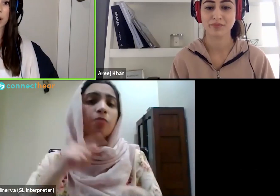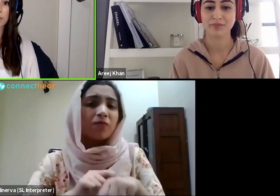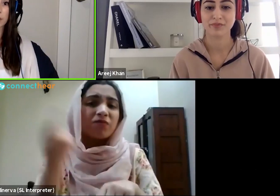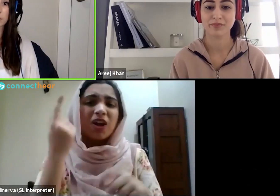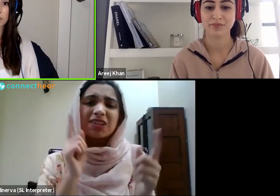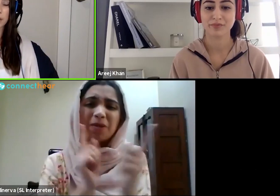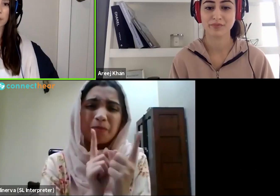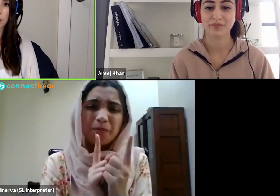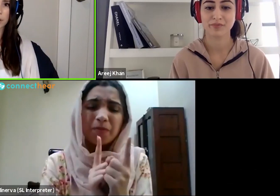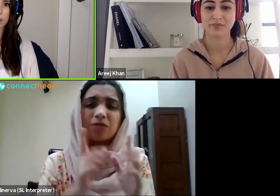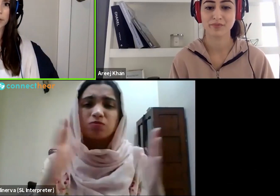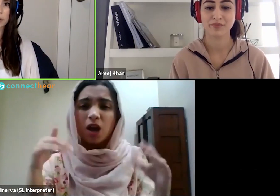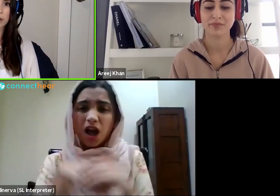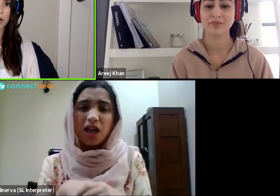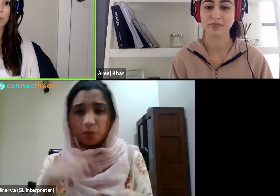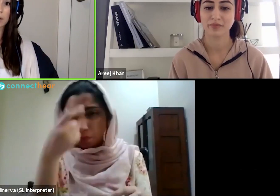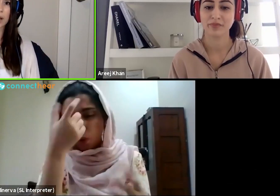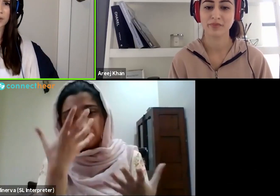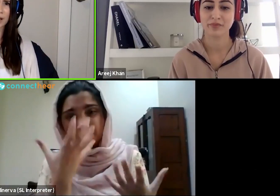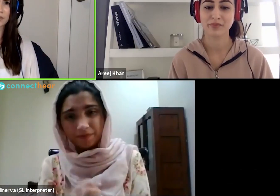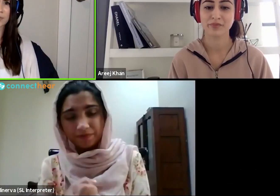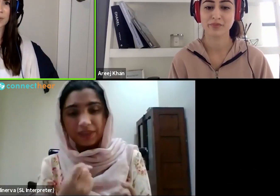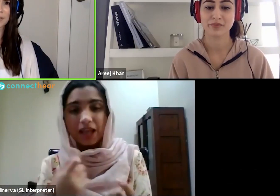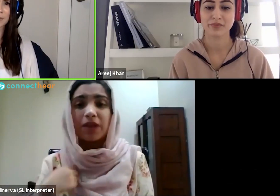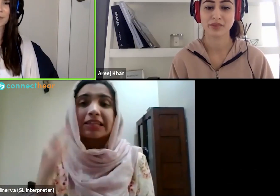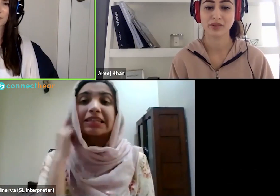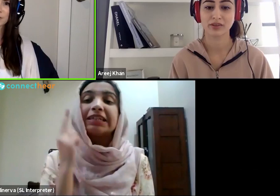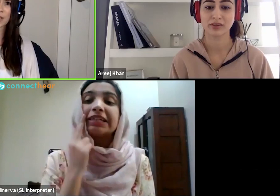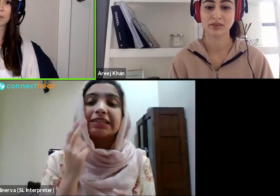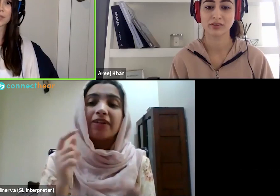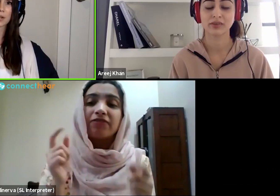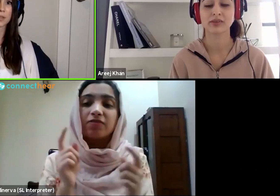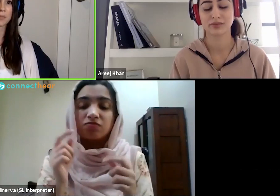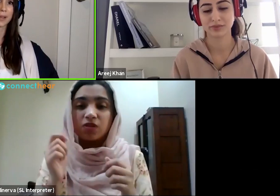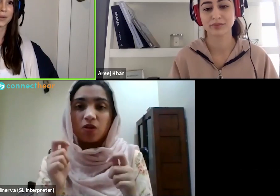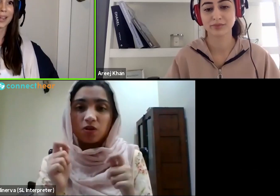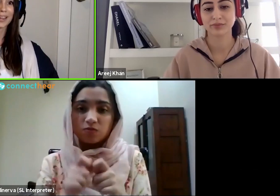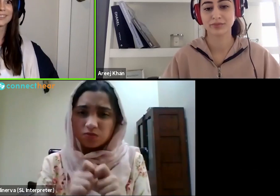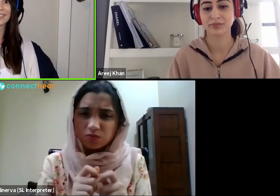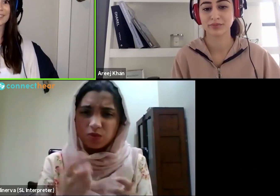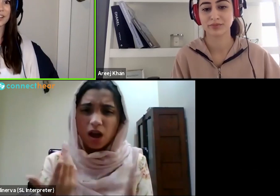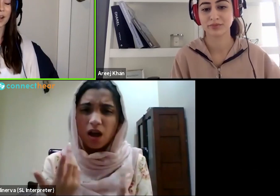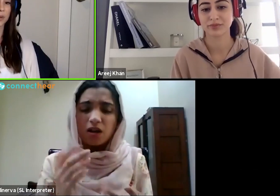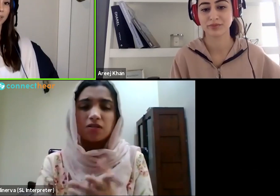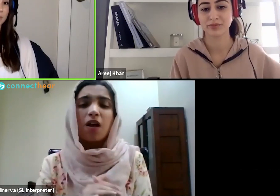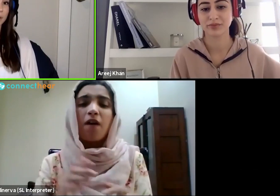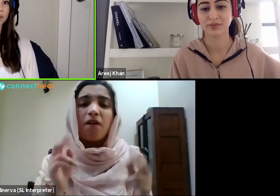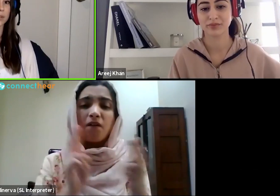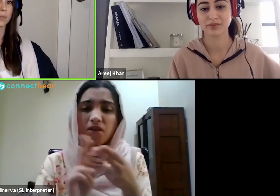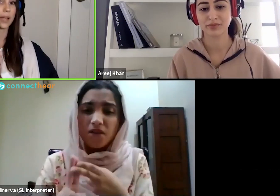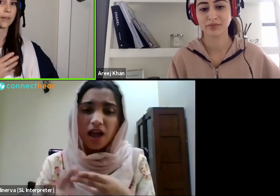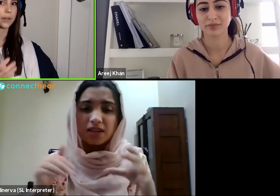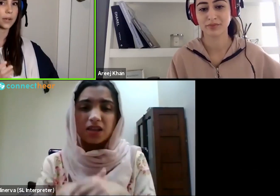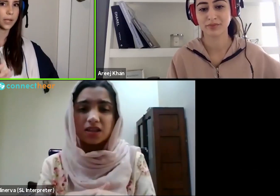lot of my friends who are deaf and hard hearing have a lot of challenges when they meet somebody for the first time and telling them like, okay, I really like this